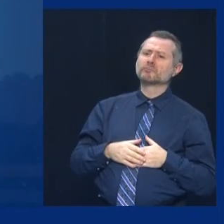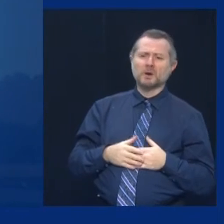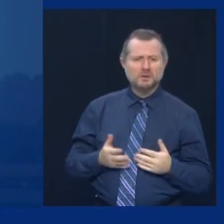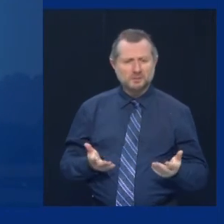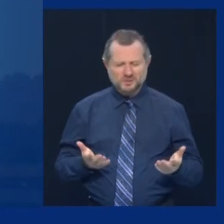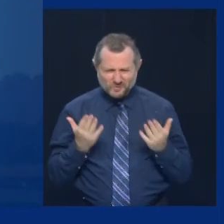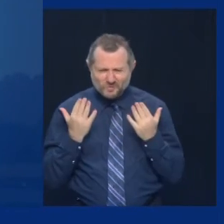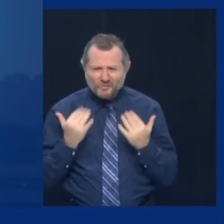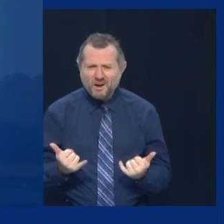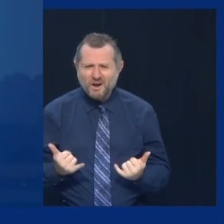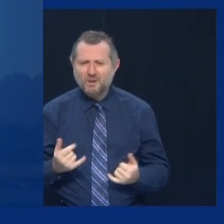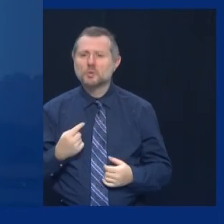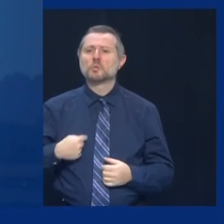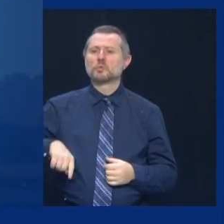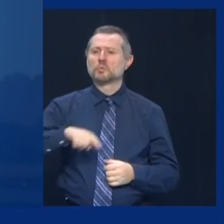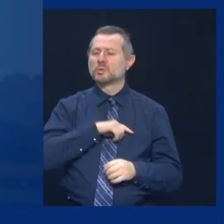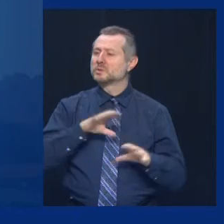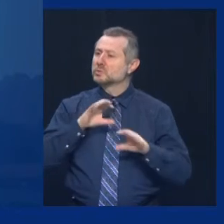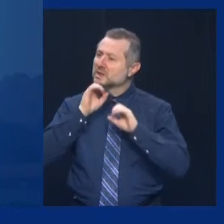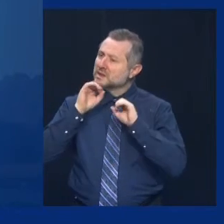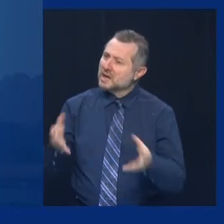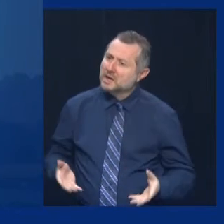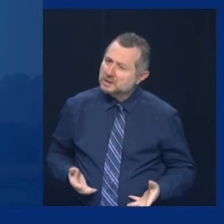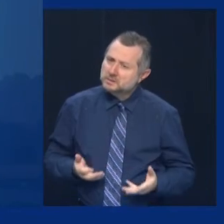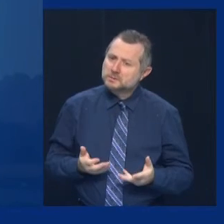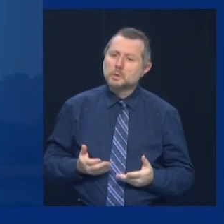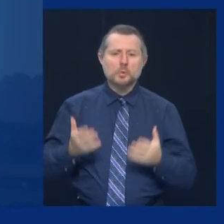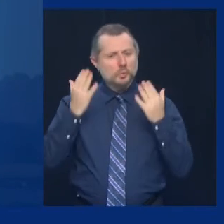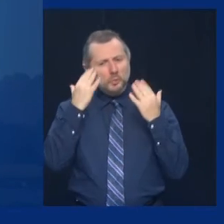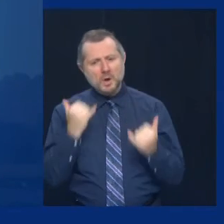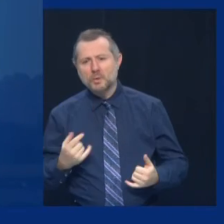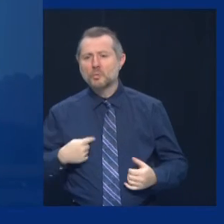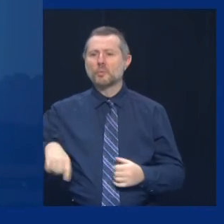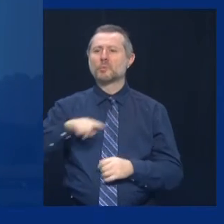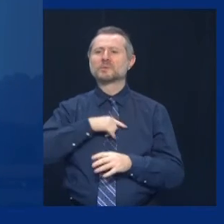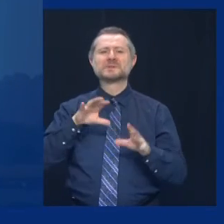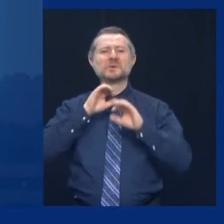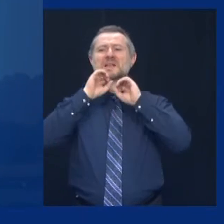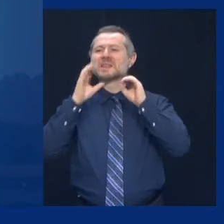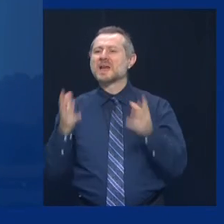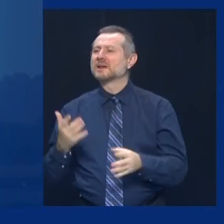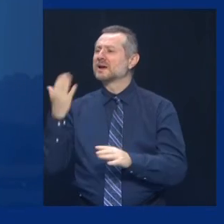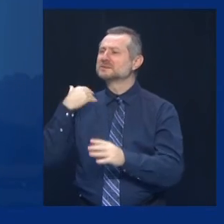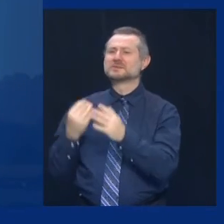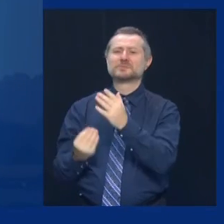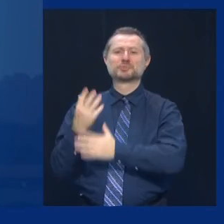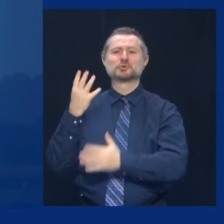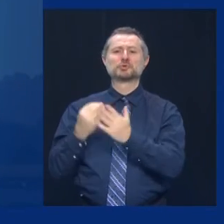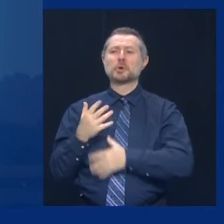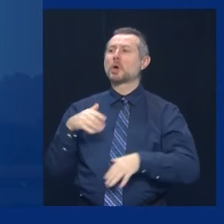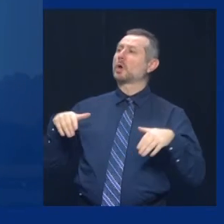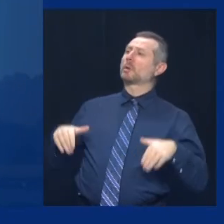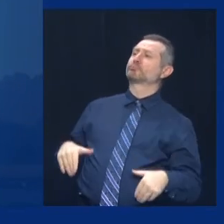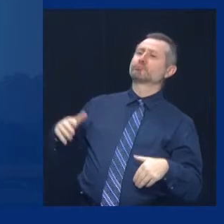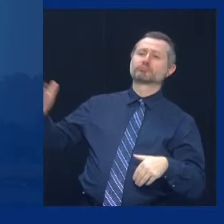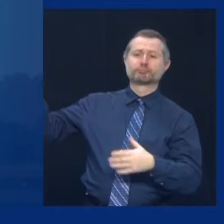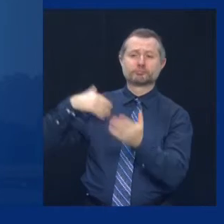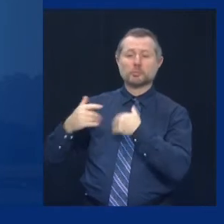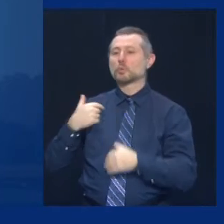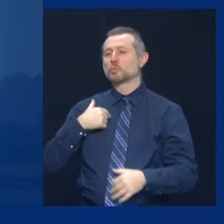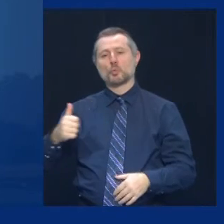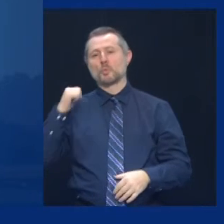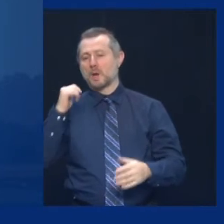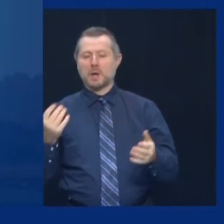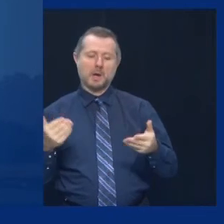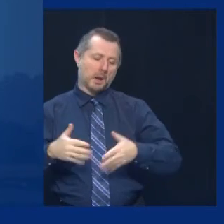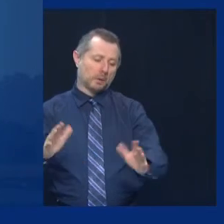nothing? Why did we do nothing in the spring? I'm not going to allow it to happen, or I